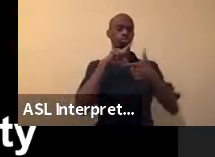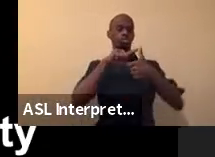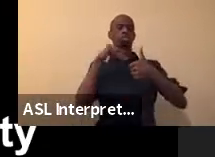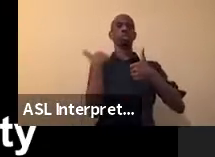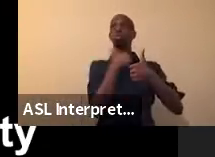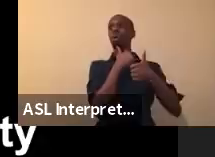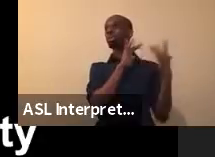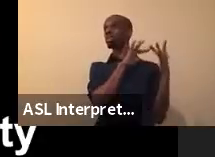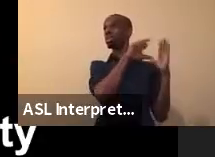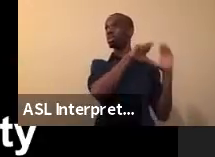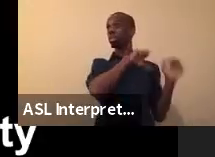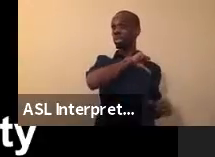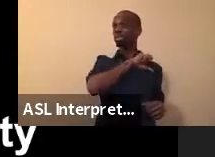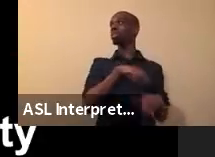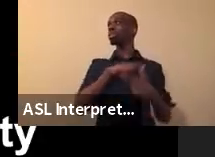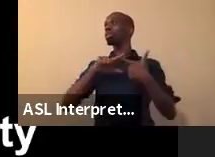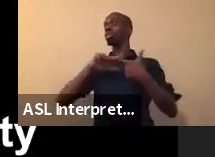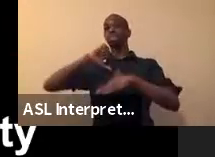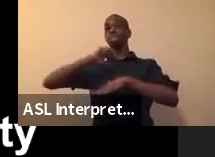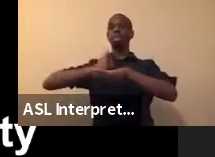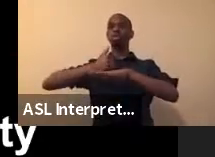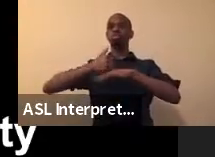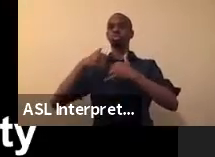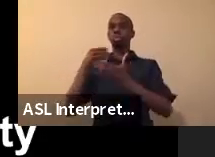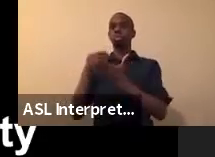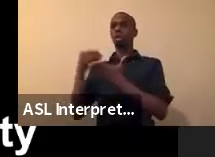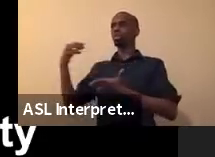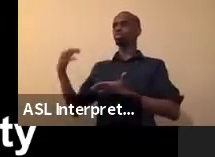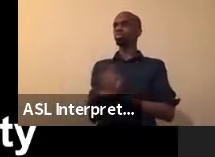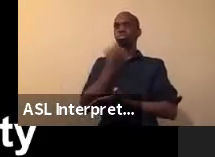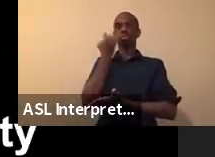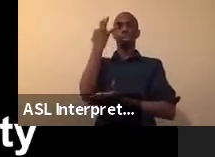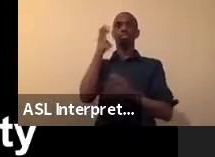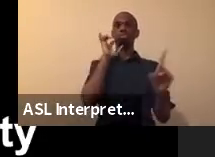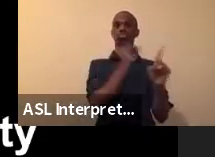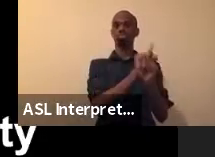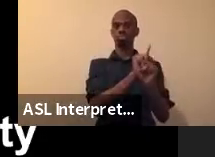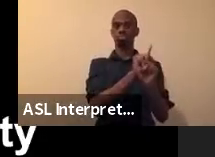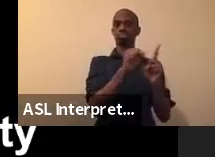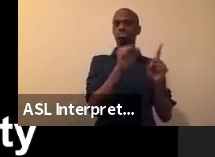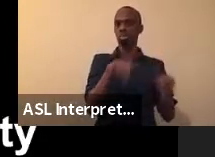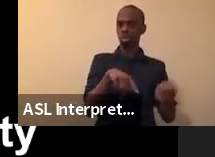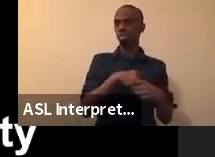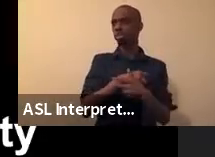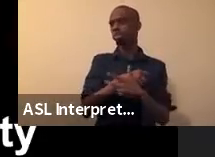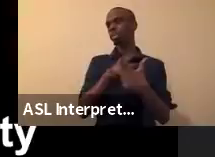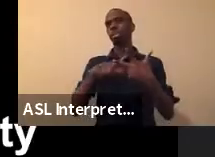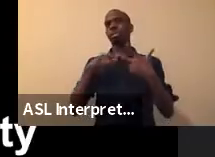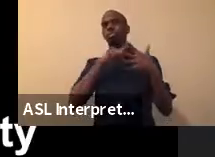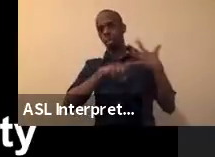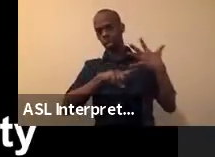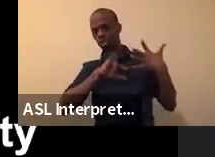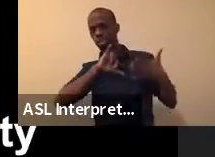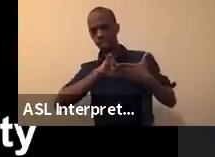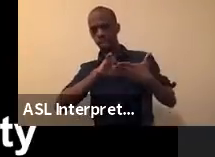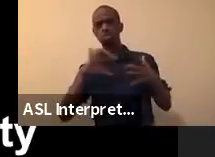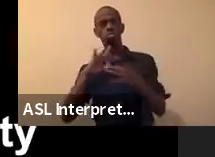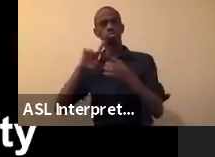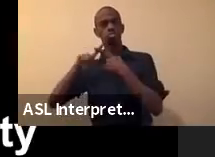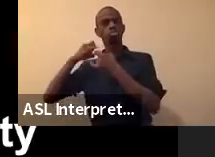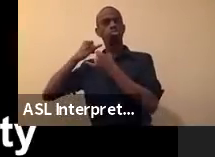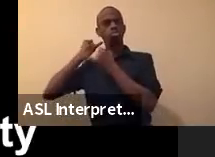crime legislation, and so forth. And you've had some people say, well, we oppose the carceral response, and so we're going to promote Black